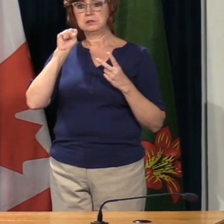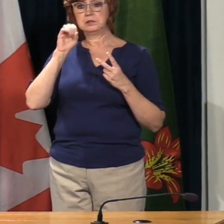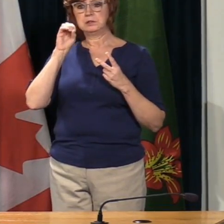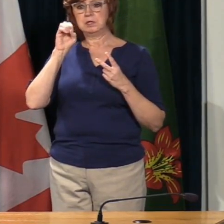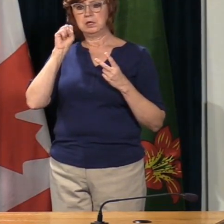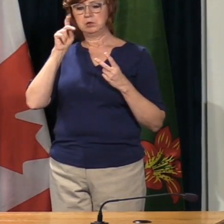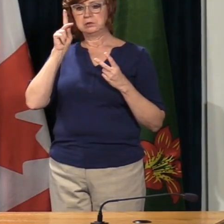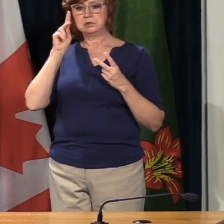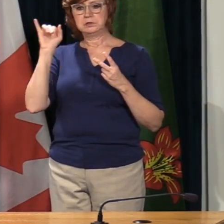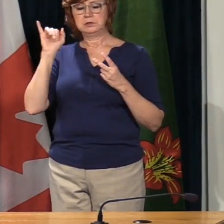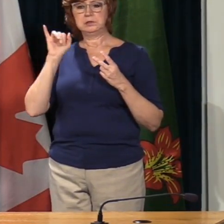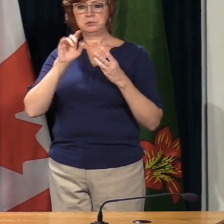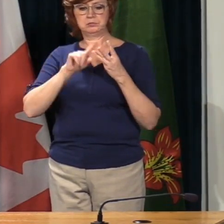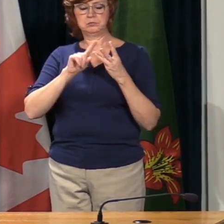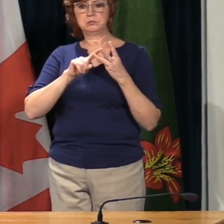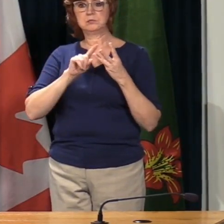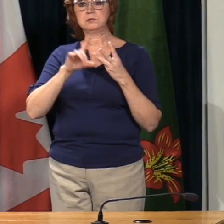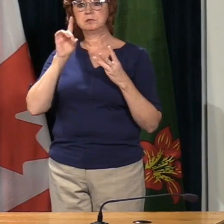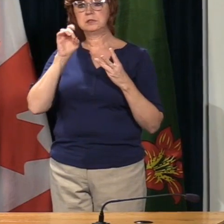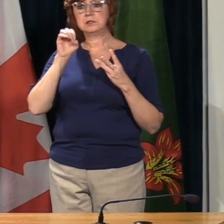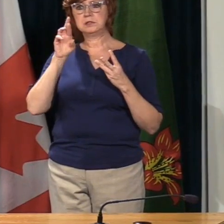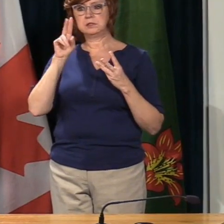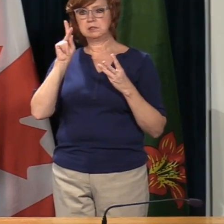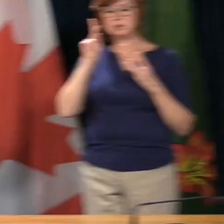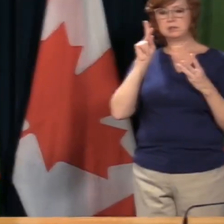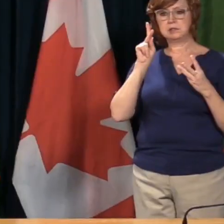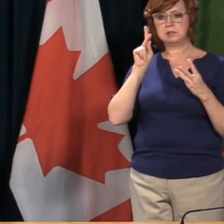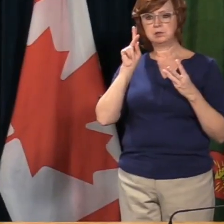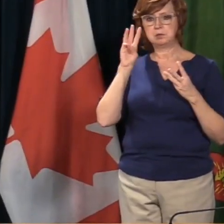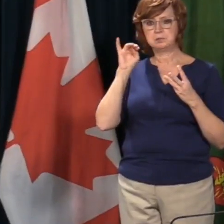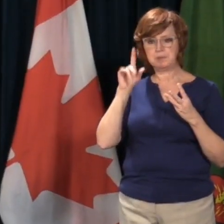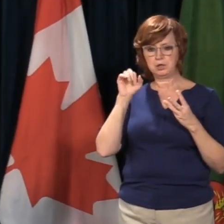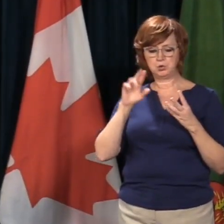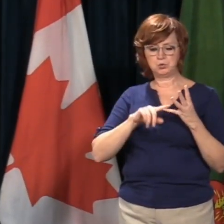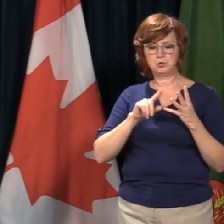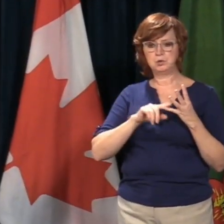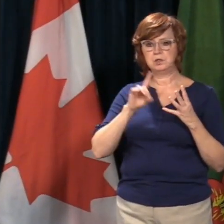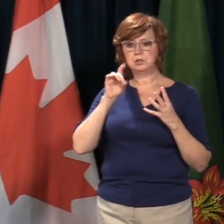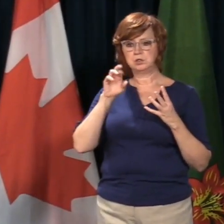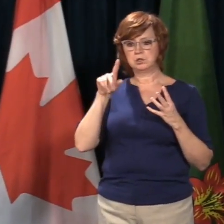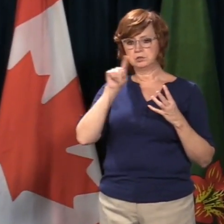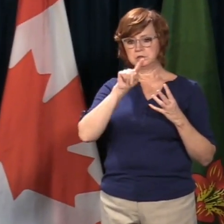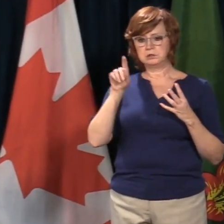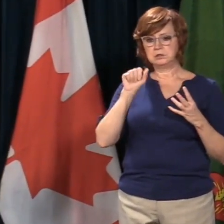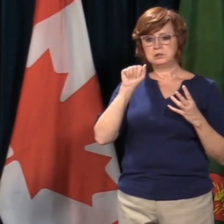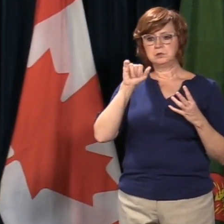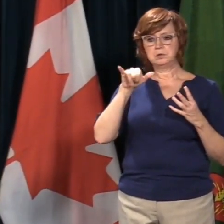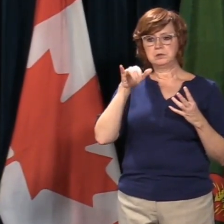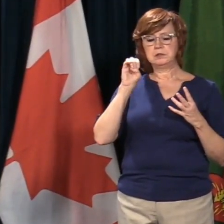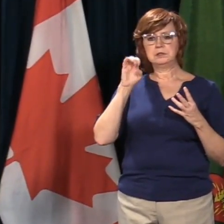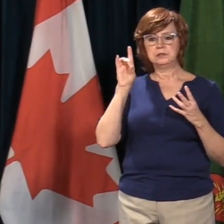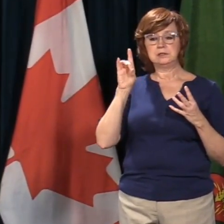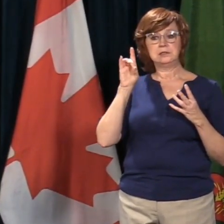Officer, Mr. Derek Miller, our Commander of the Emergency Operations Center, Dr. Zayed, our Northern